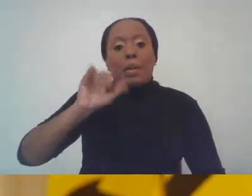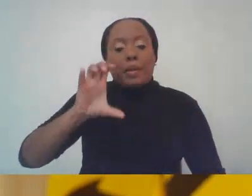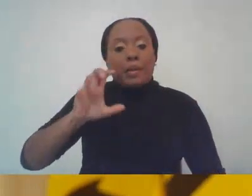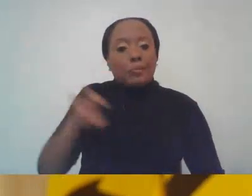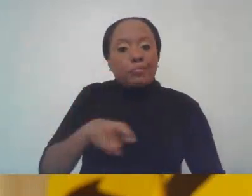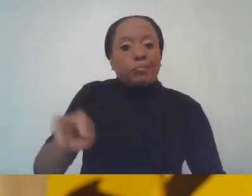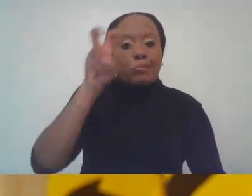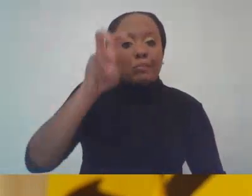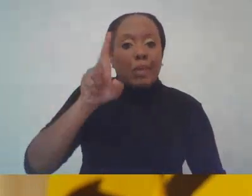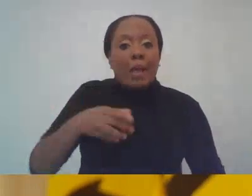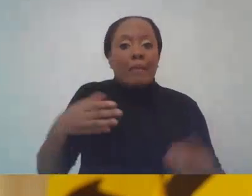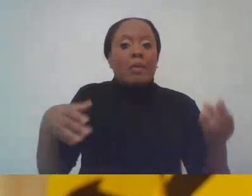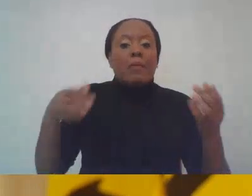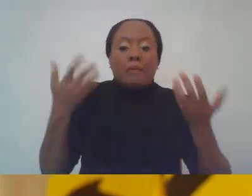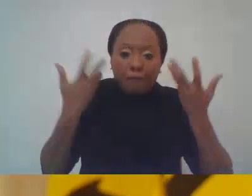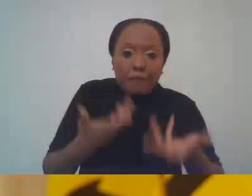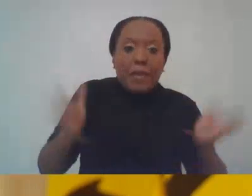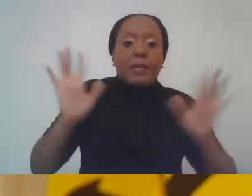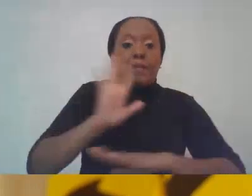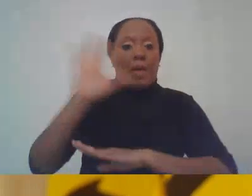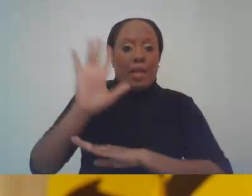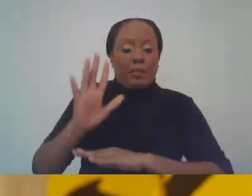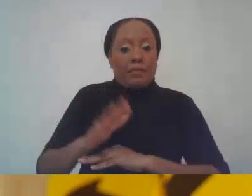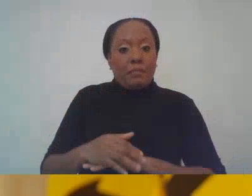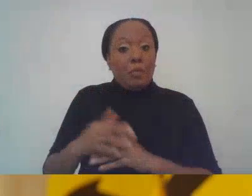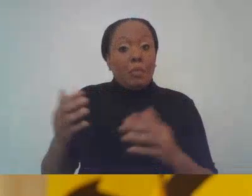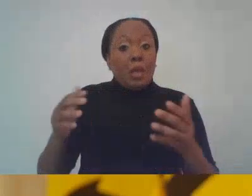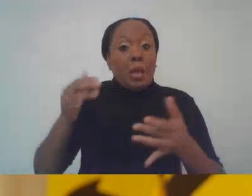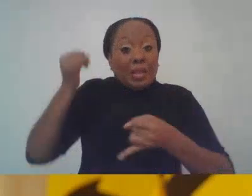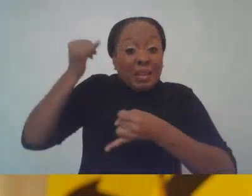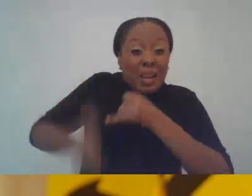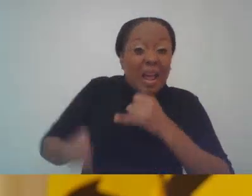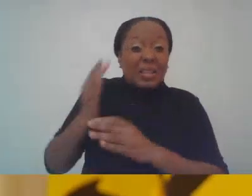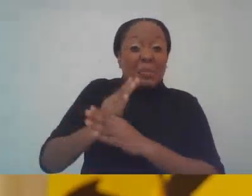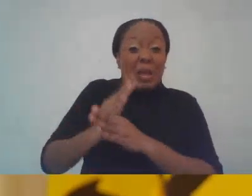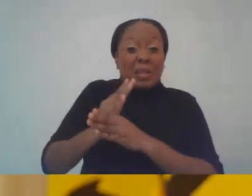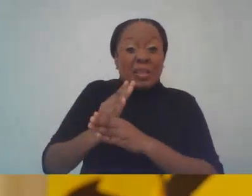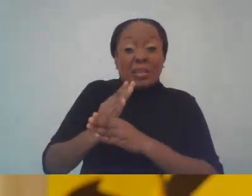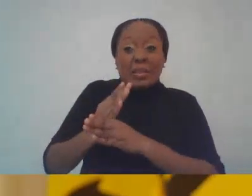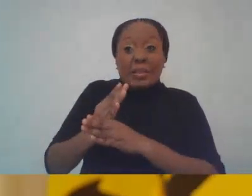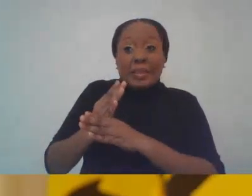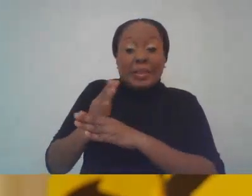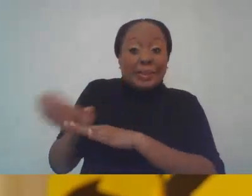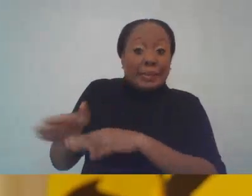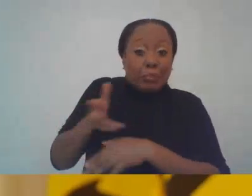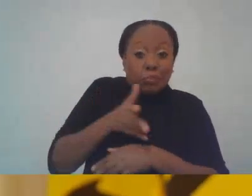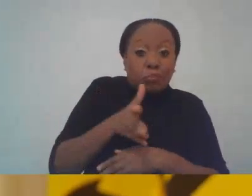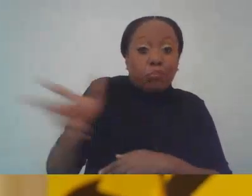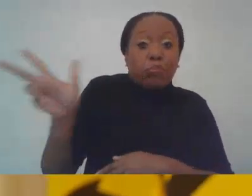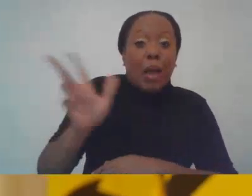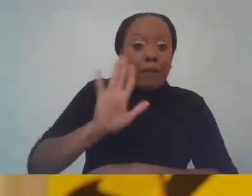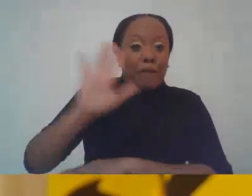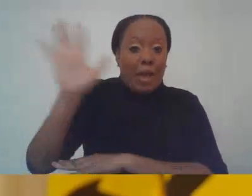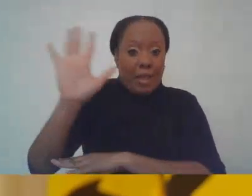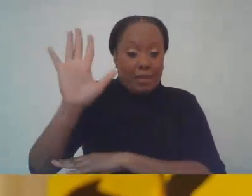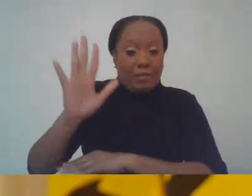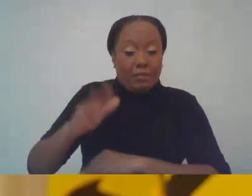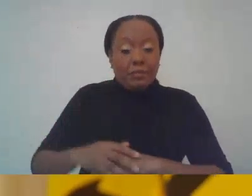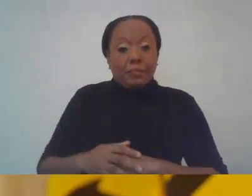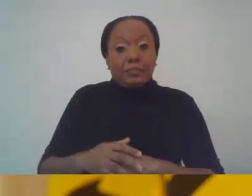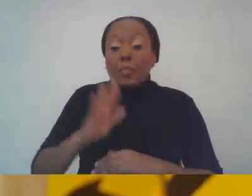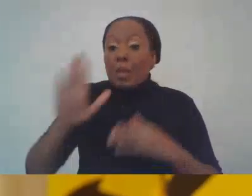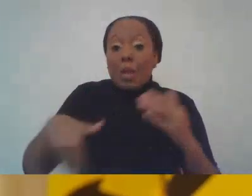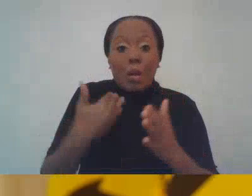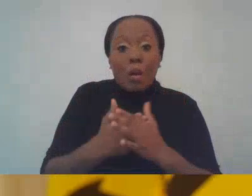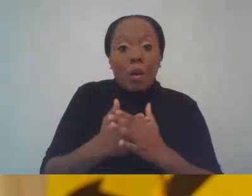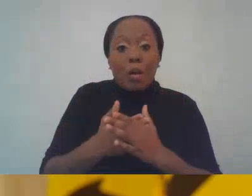p.m. In other words, the last bus will leave the terminal at 5 p.m. As a consequence, we've also advised that all